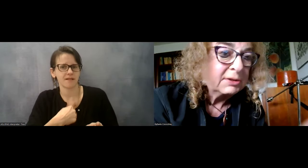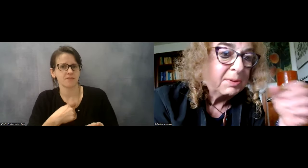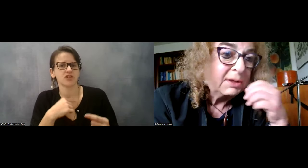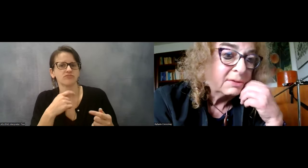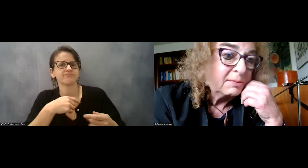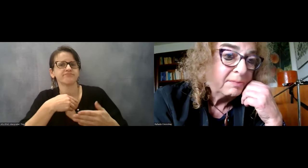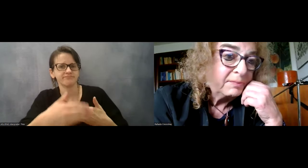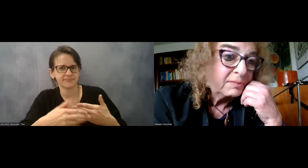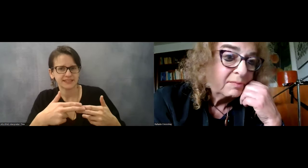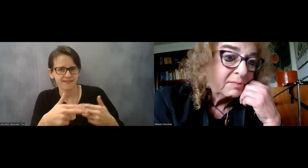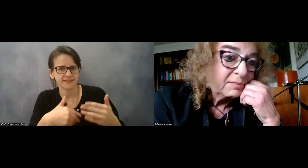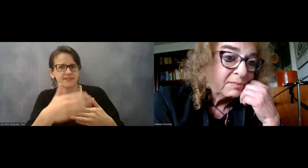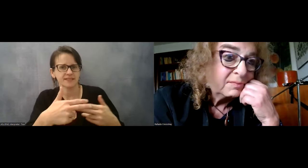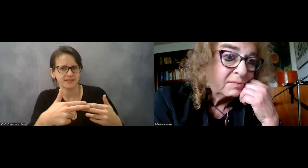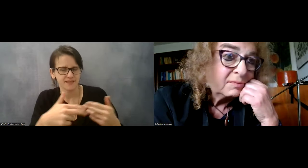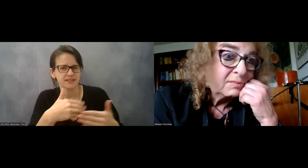slides. yes, please.